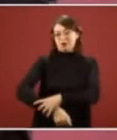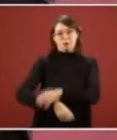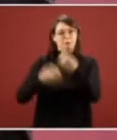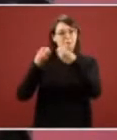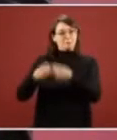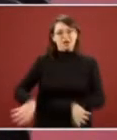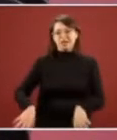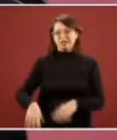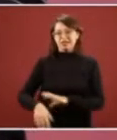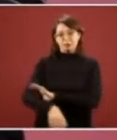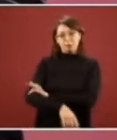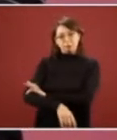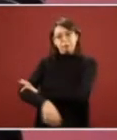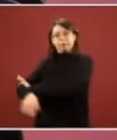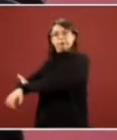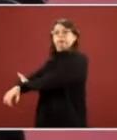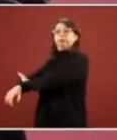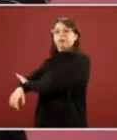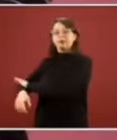porque